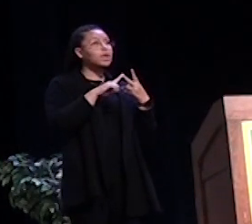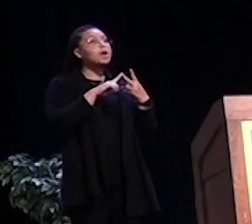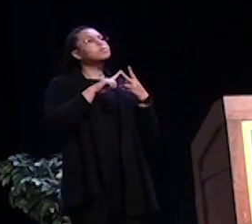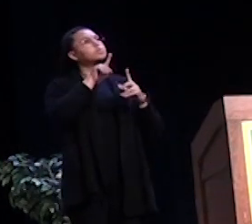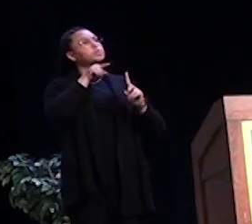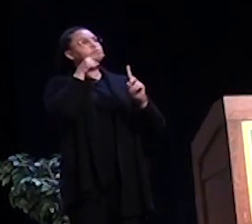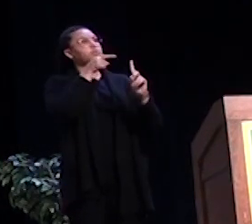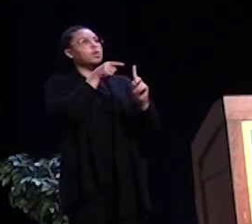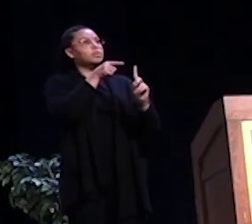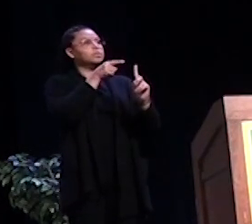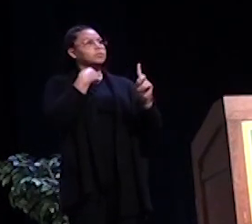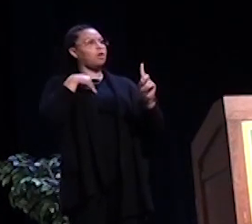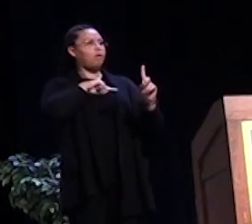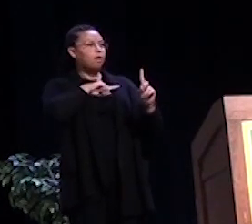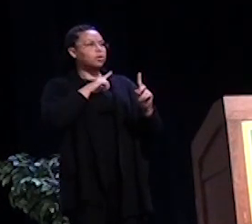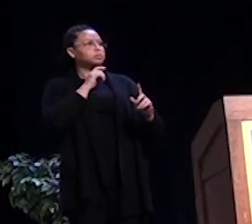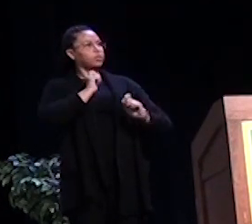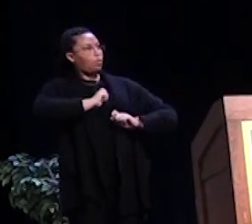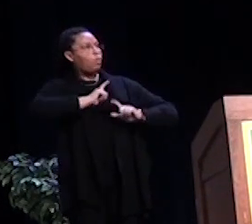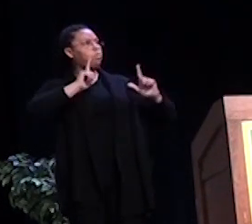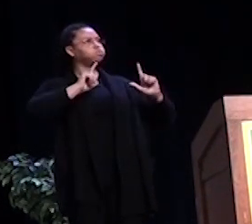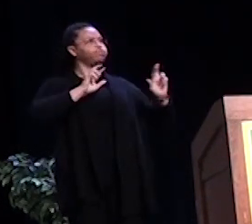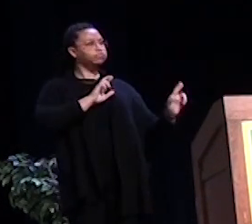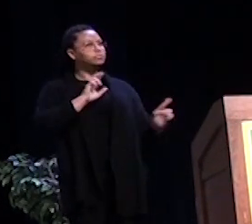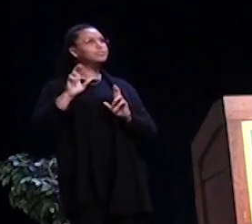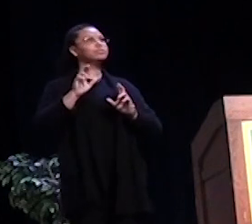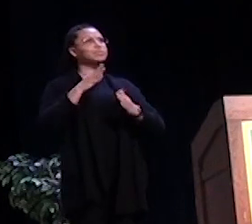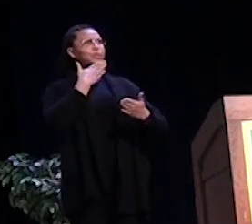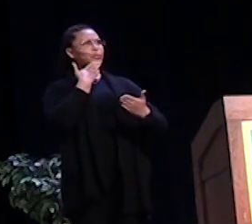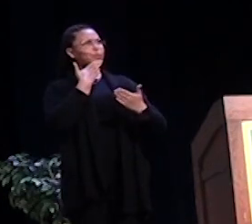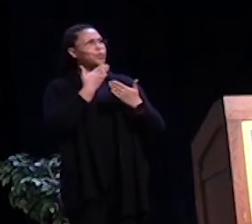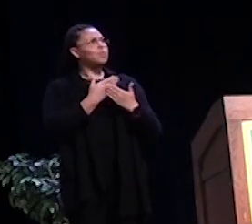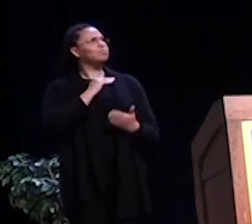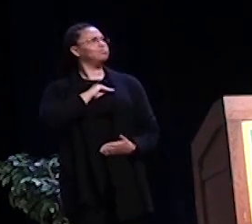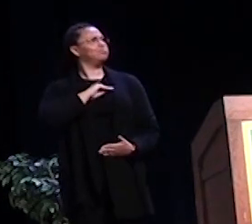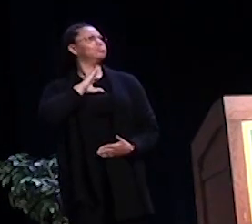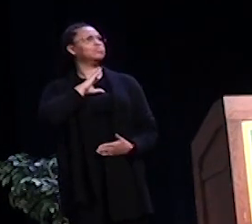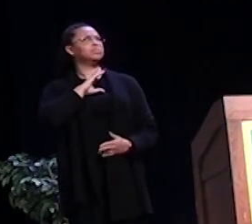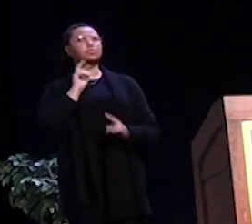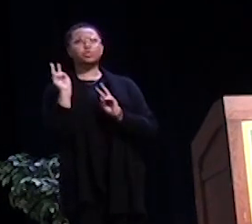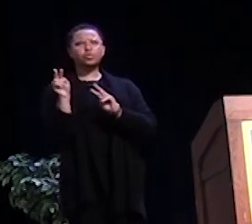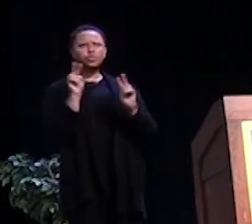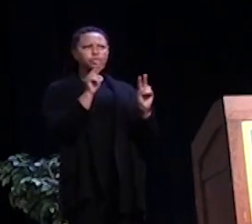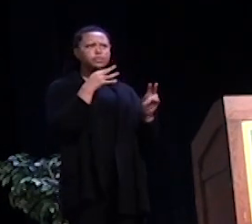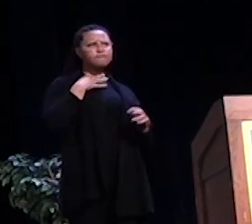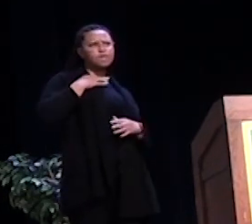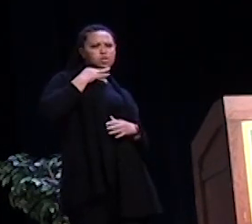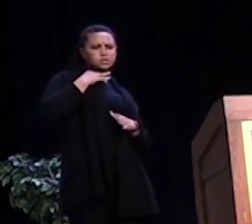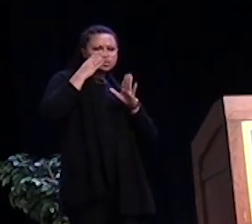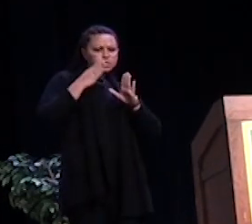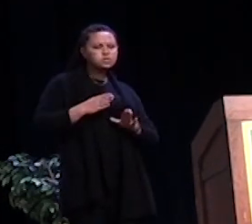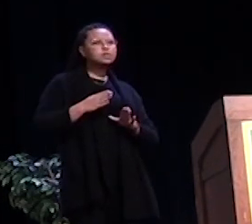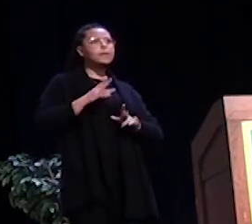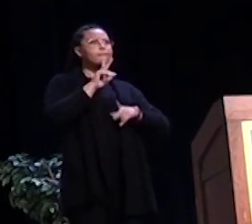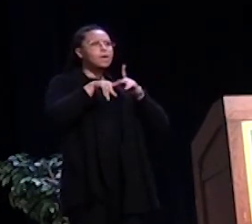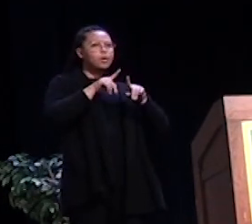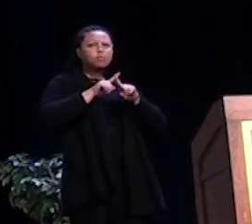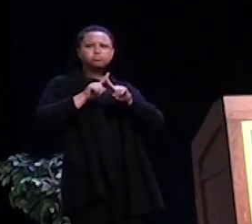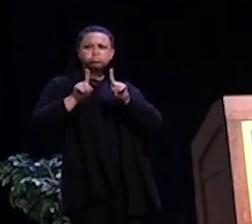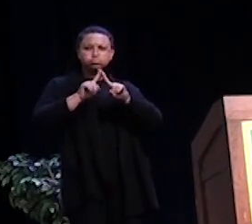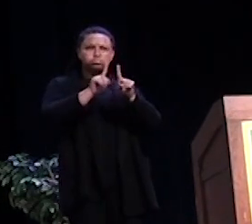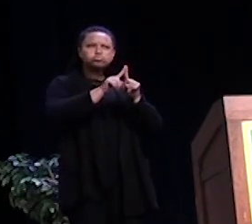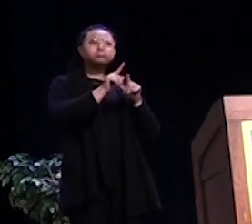of purpose in what you do every day, getting up and feeling good about what you're doing. Looking around this building, there's volunteers, there are all kinds of places, there's all kinds of people